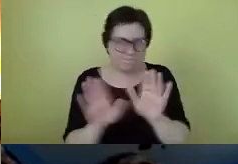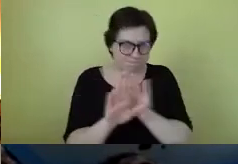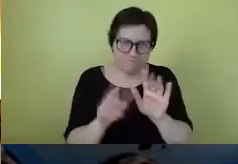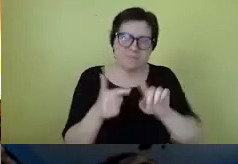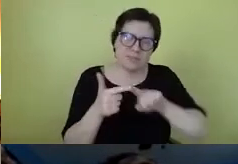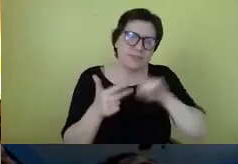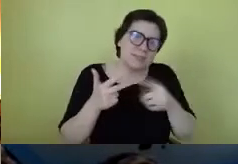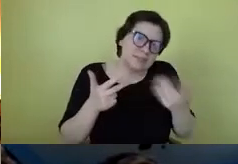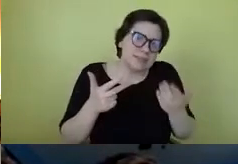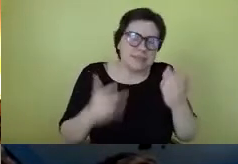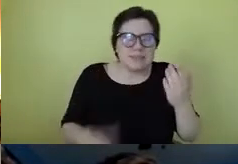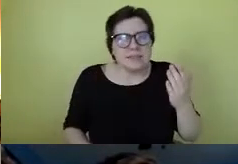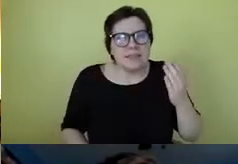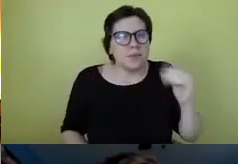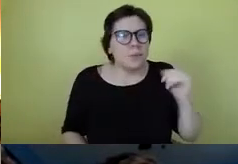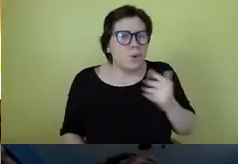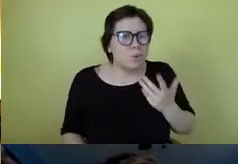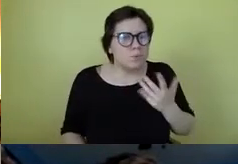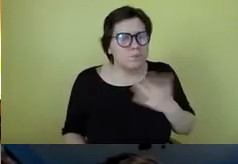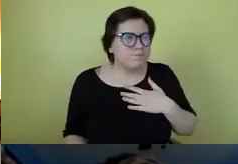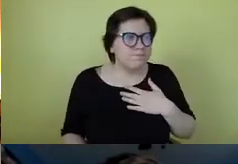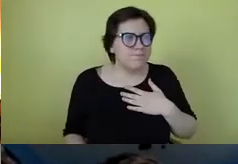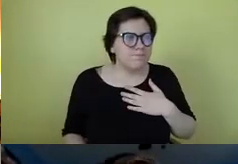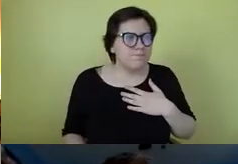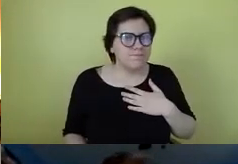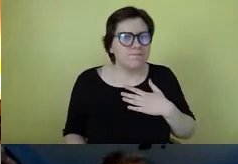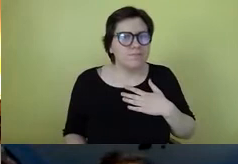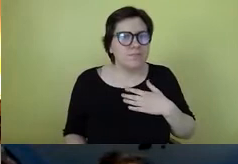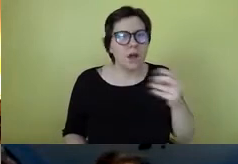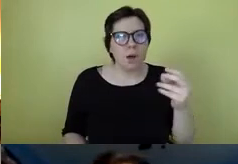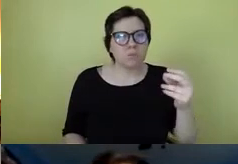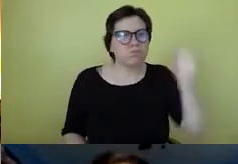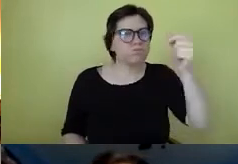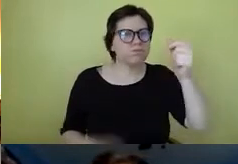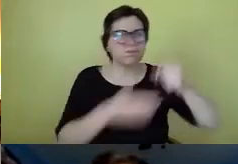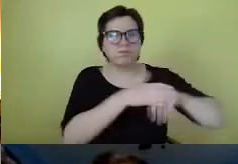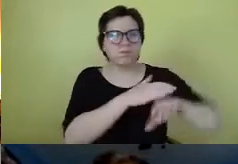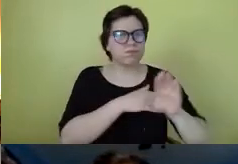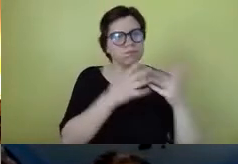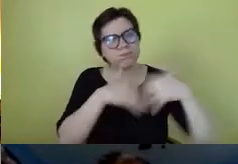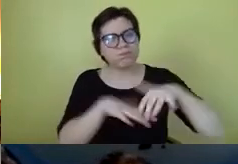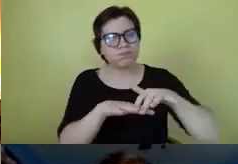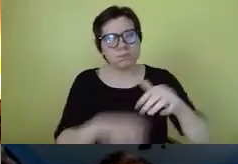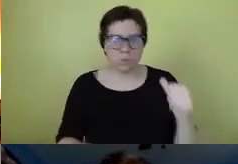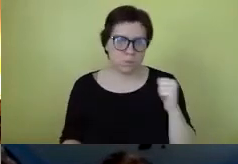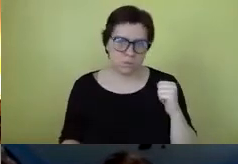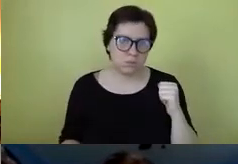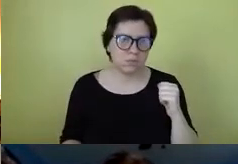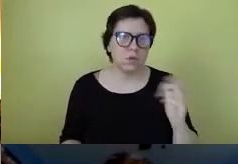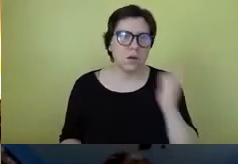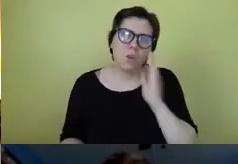It's not going to be a turnkey kind of reentry. It's going to have to